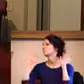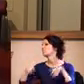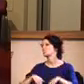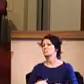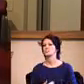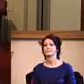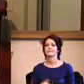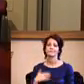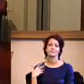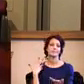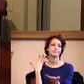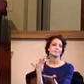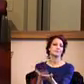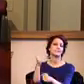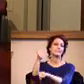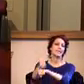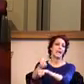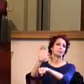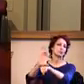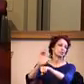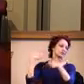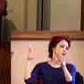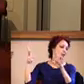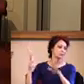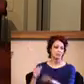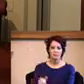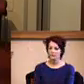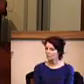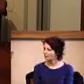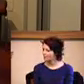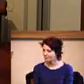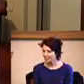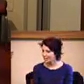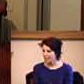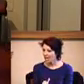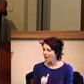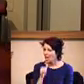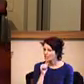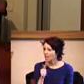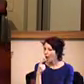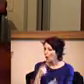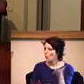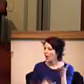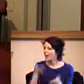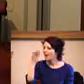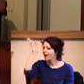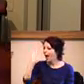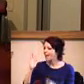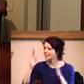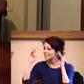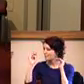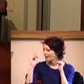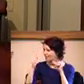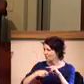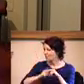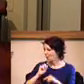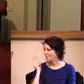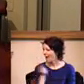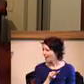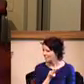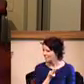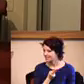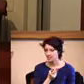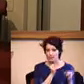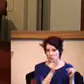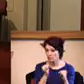we've landed but the reality is that's not what God expects from us not just us as individuals or us as a